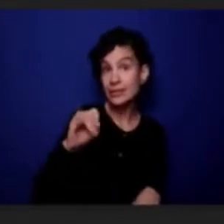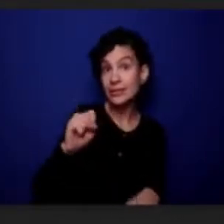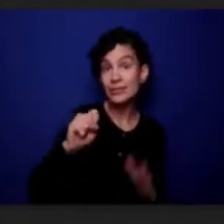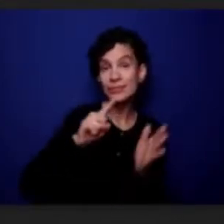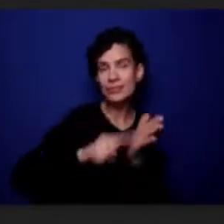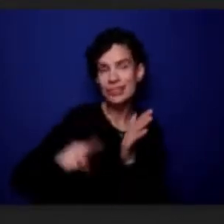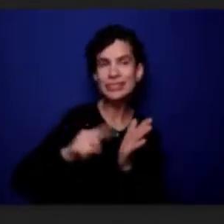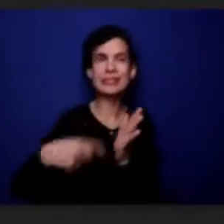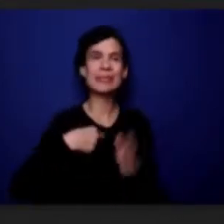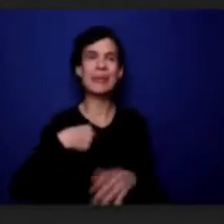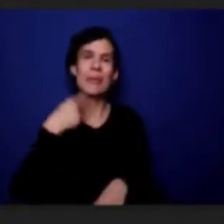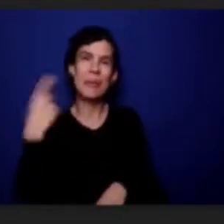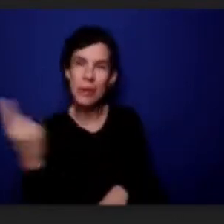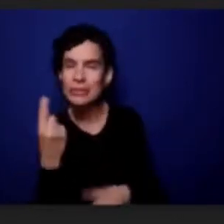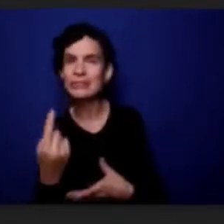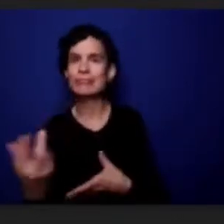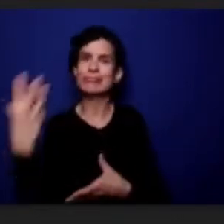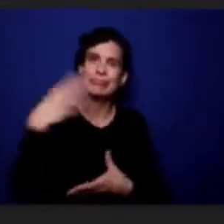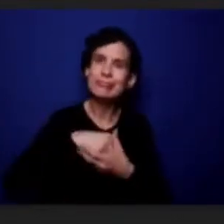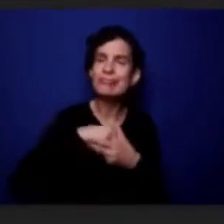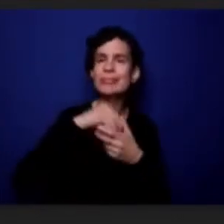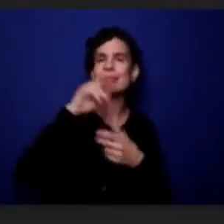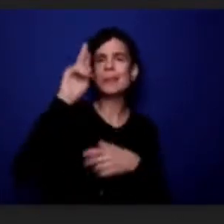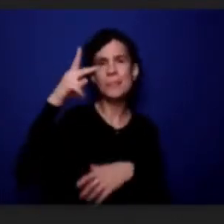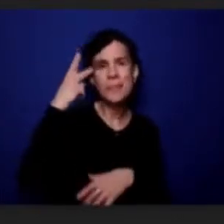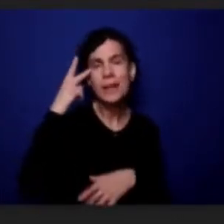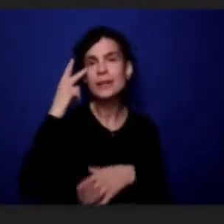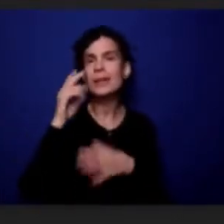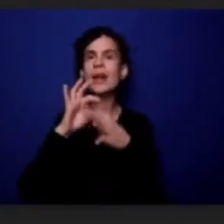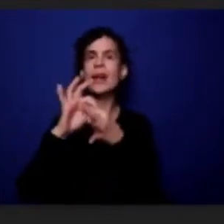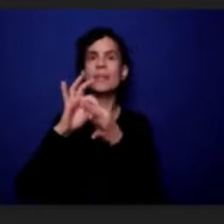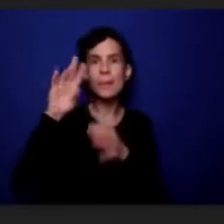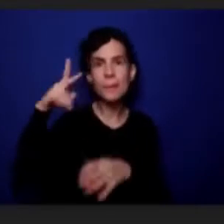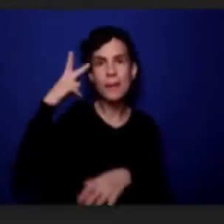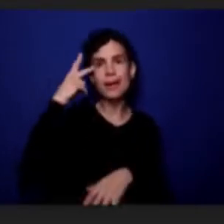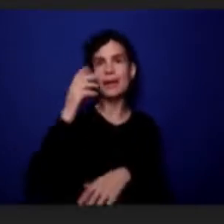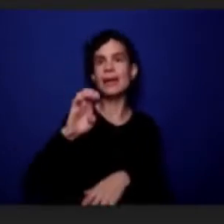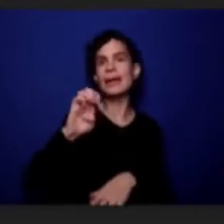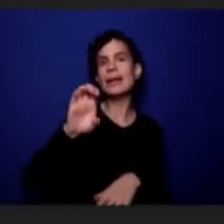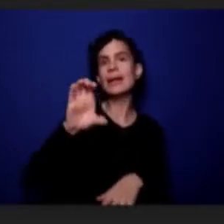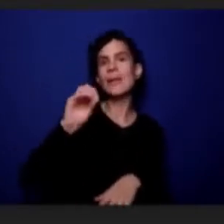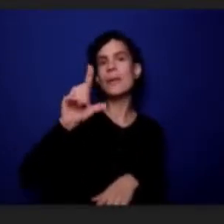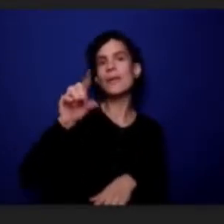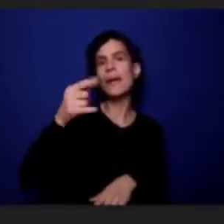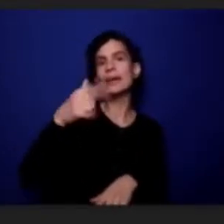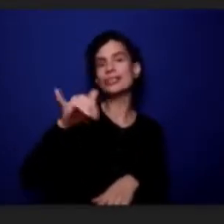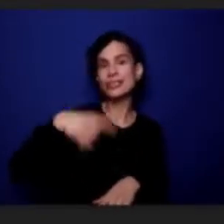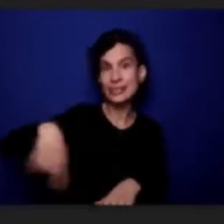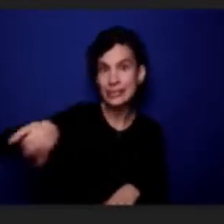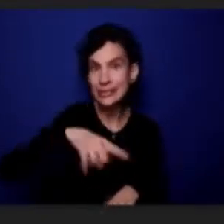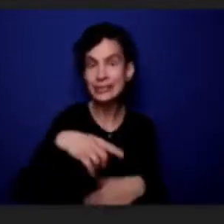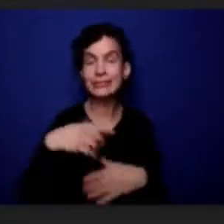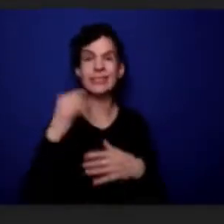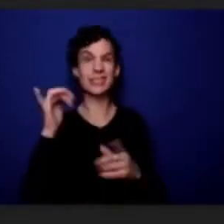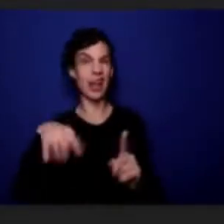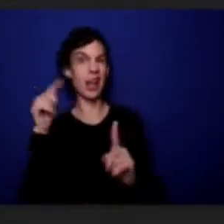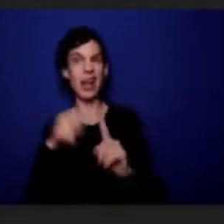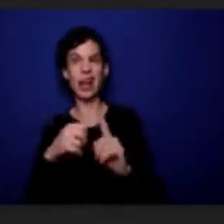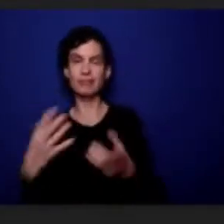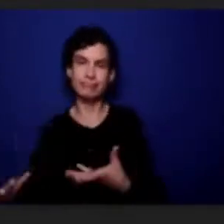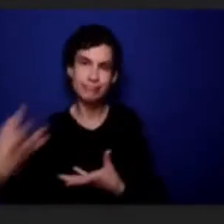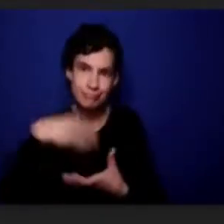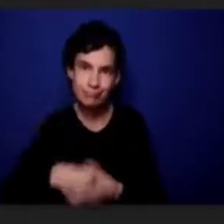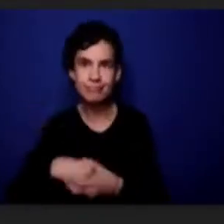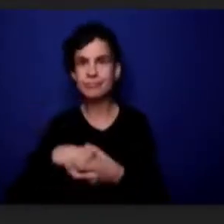in that direction, but I didn't really. But certainly with my thesis research, it is something that is, always